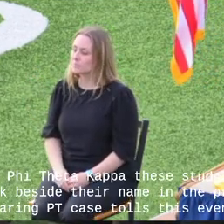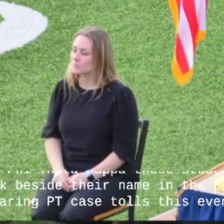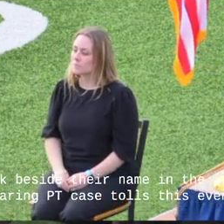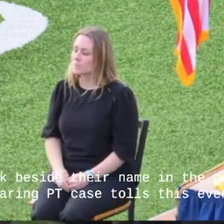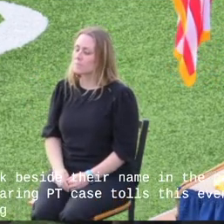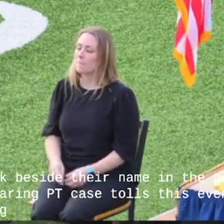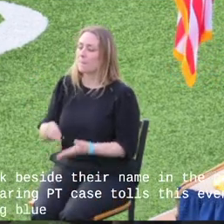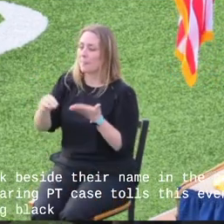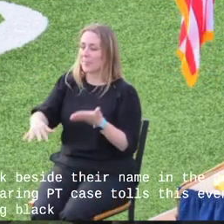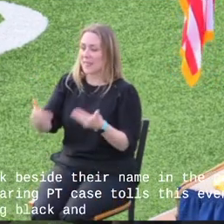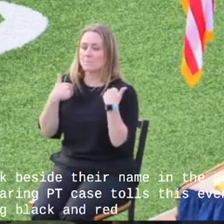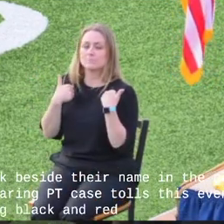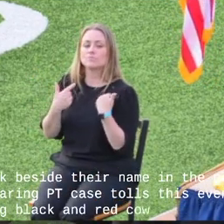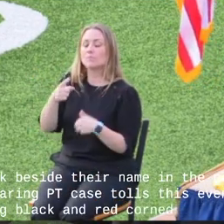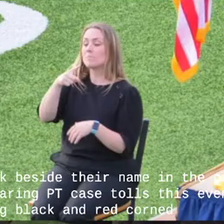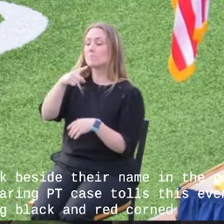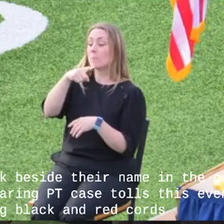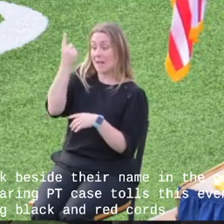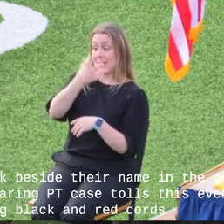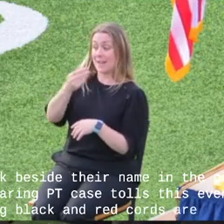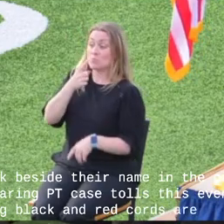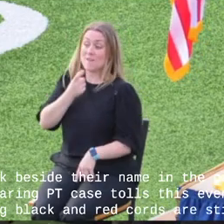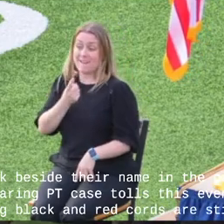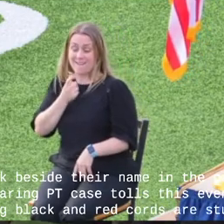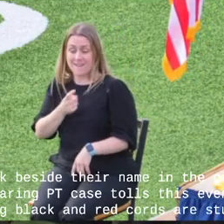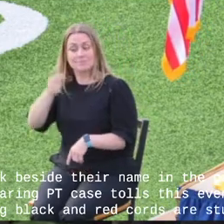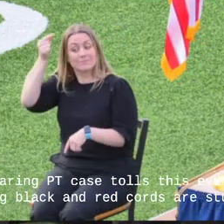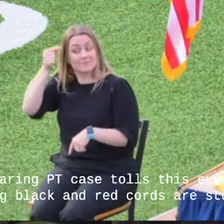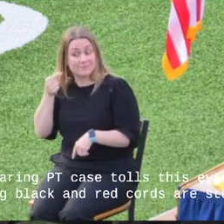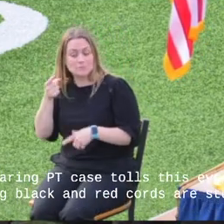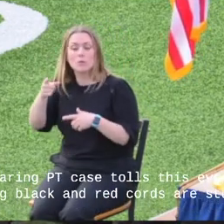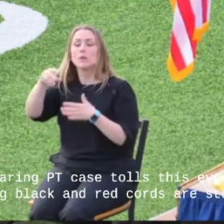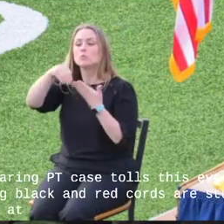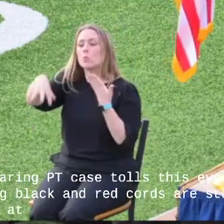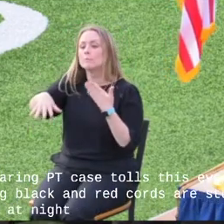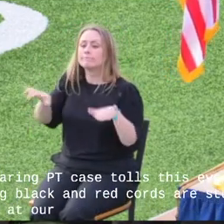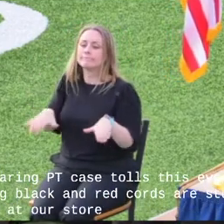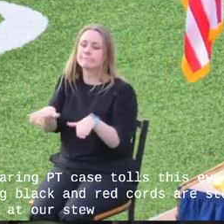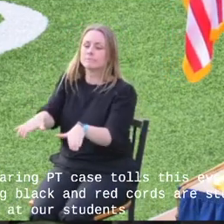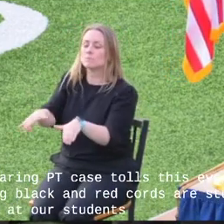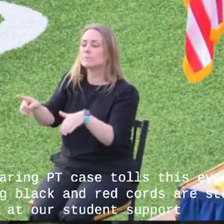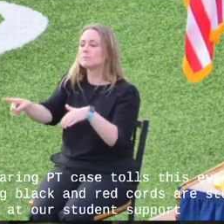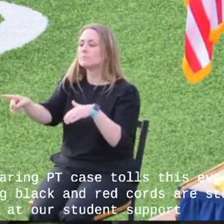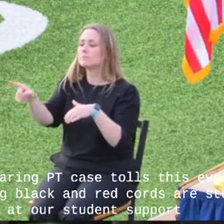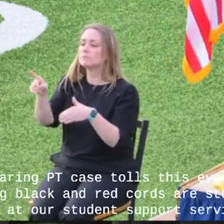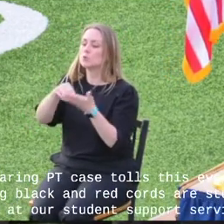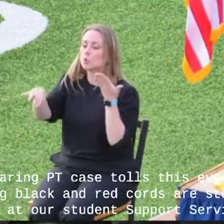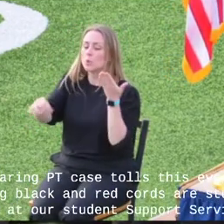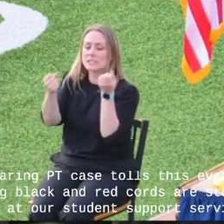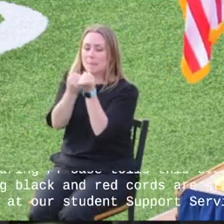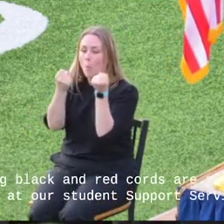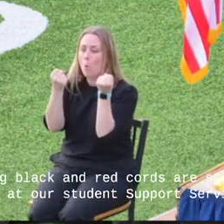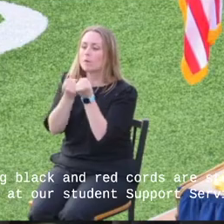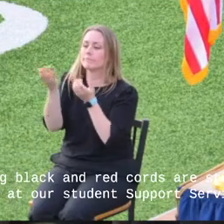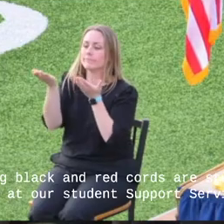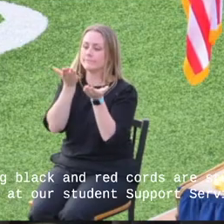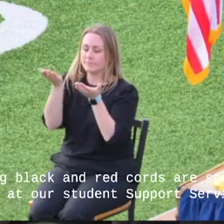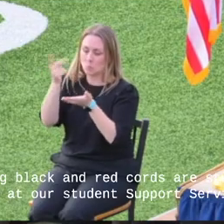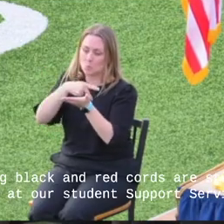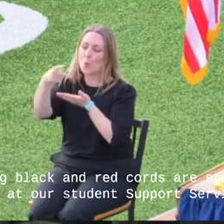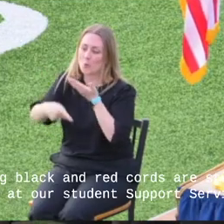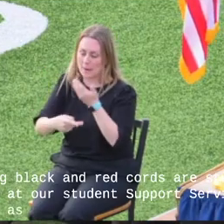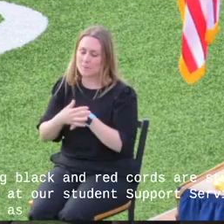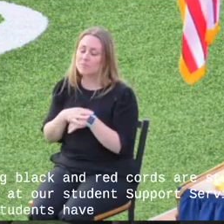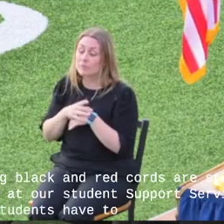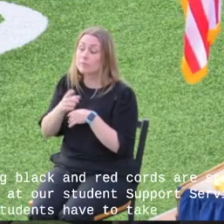Students wearing black and red cords are students that are active in our Student Support Services program. These